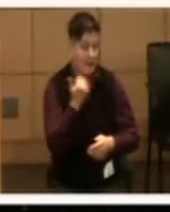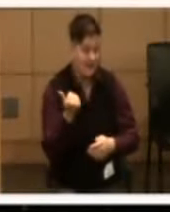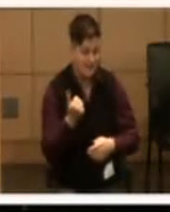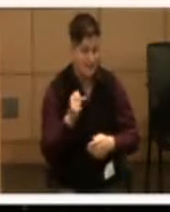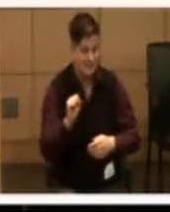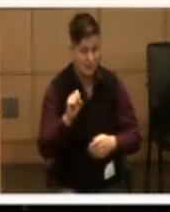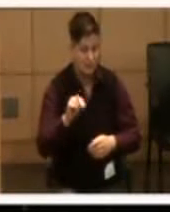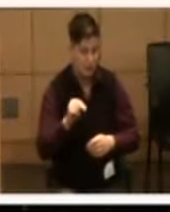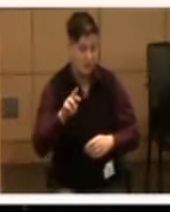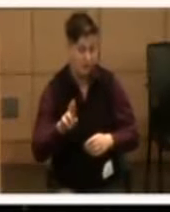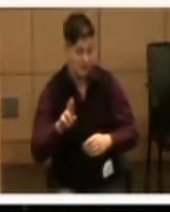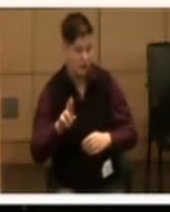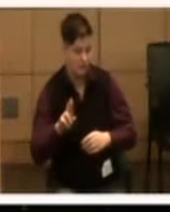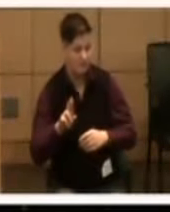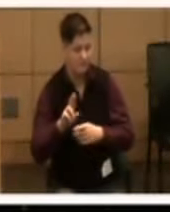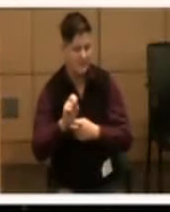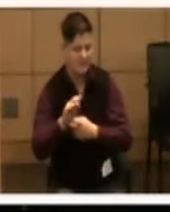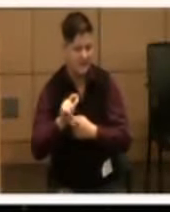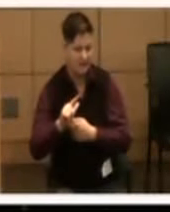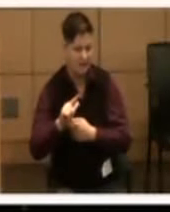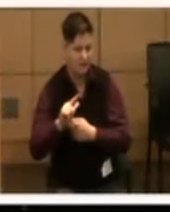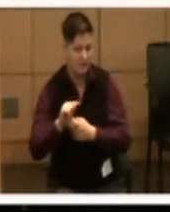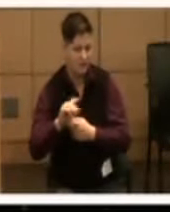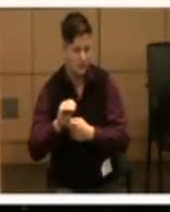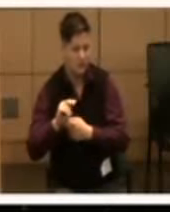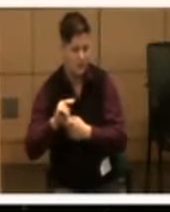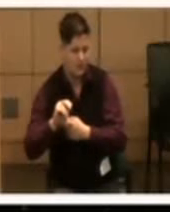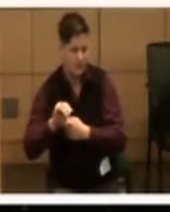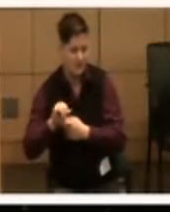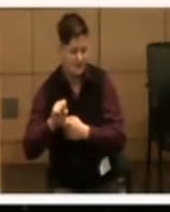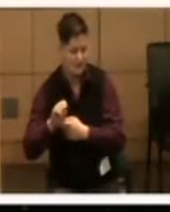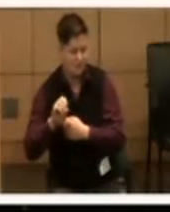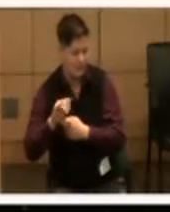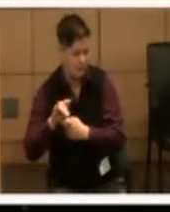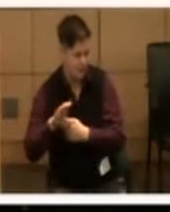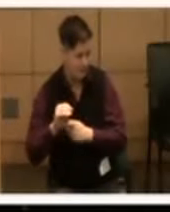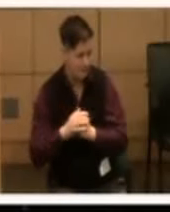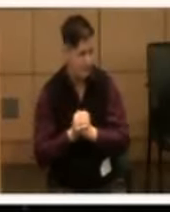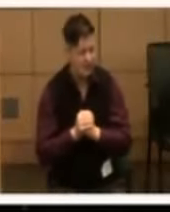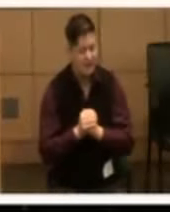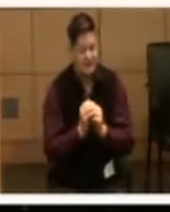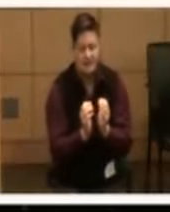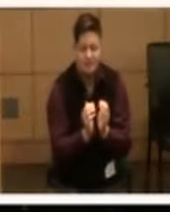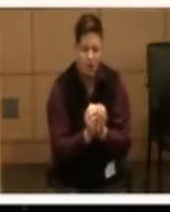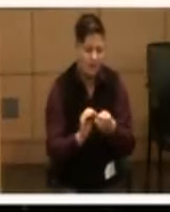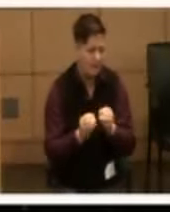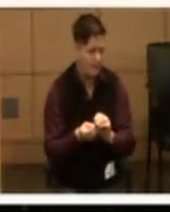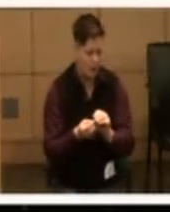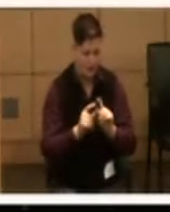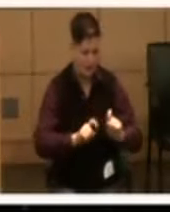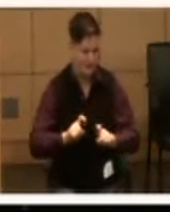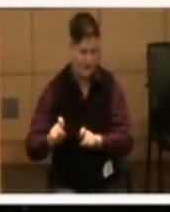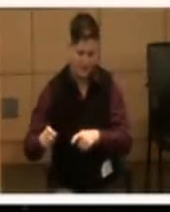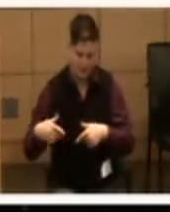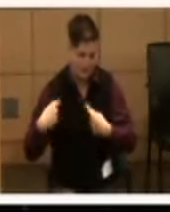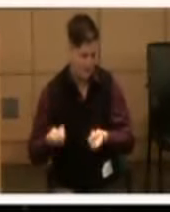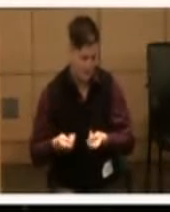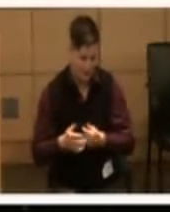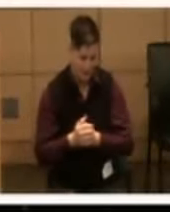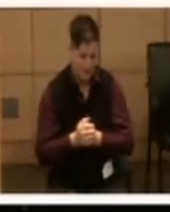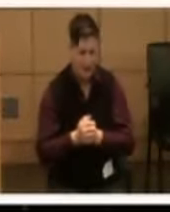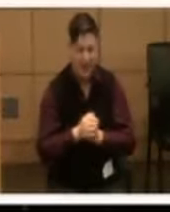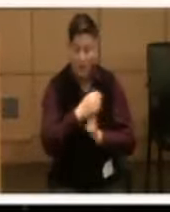are essentially preliminary data, a small subset of children. They have normal hearing. We're simulating a hearing loss. So it's something